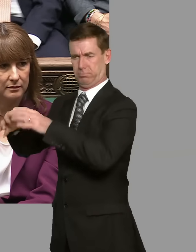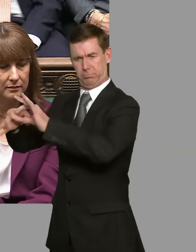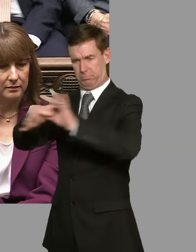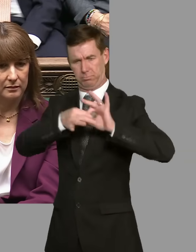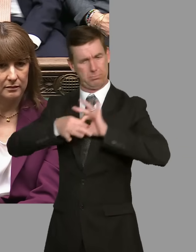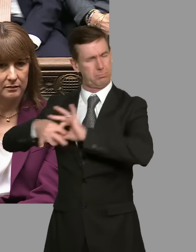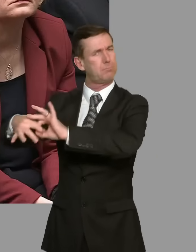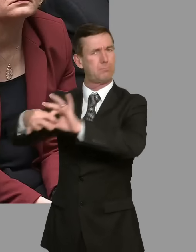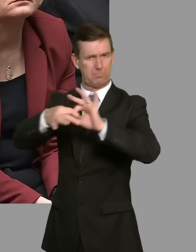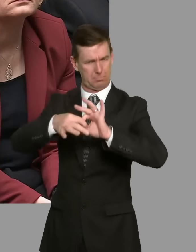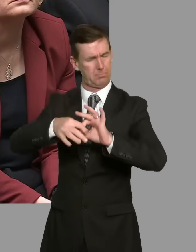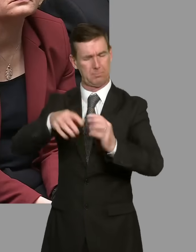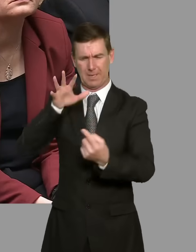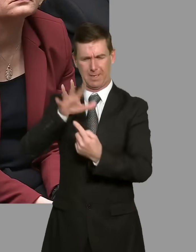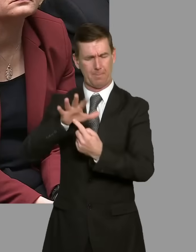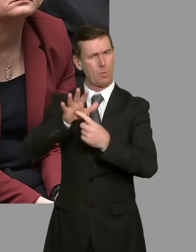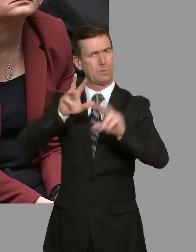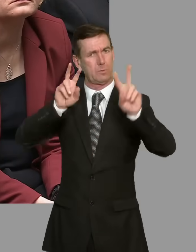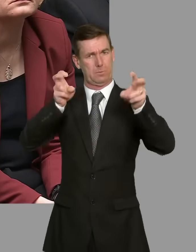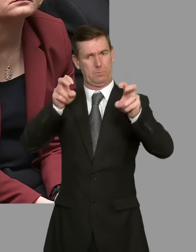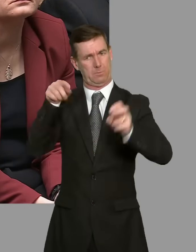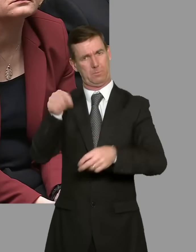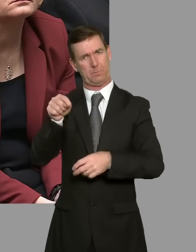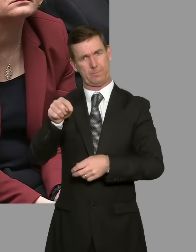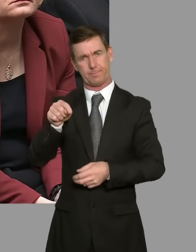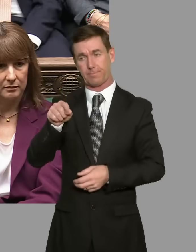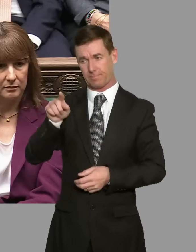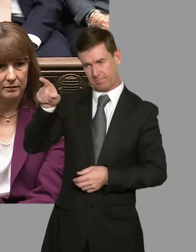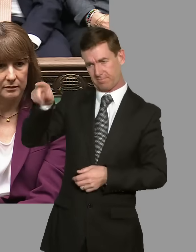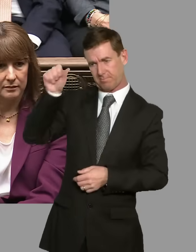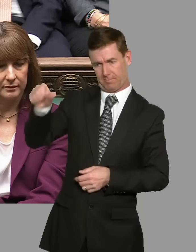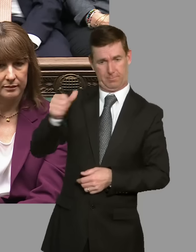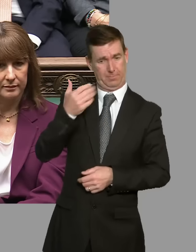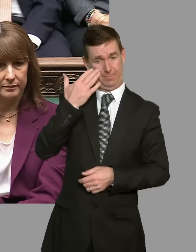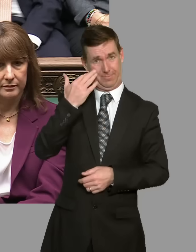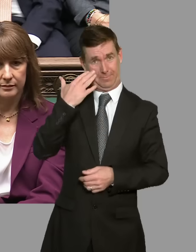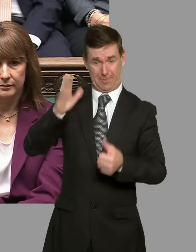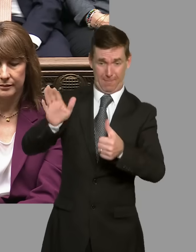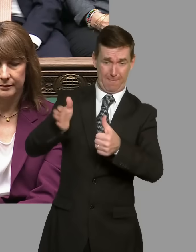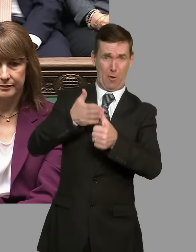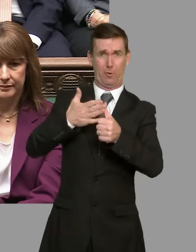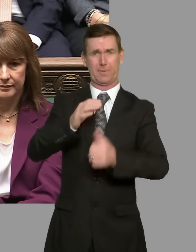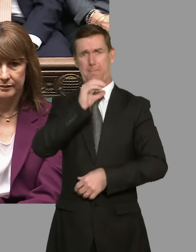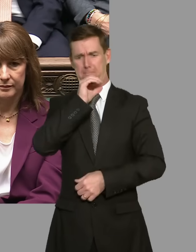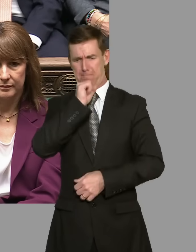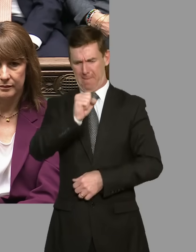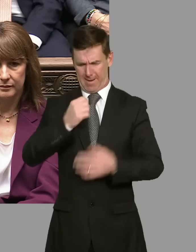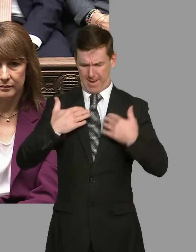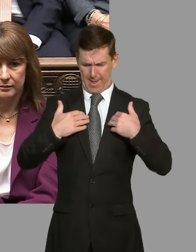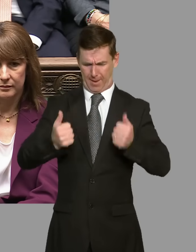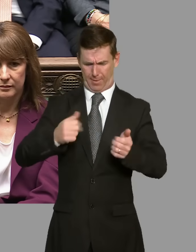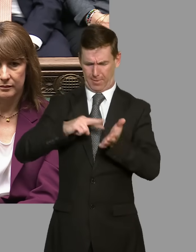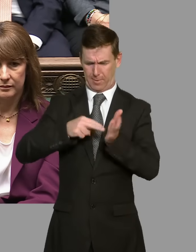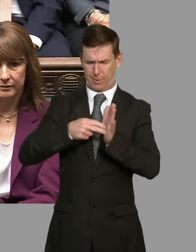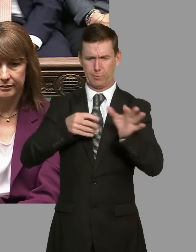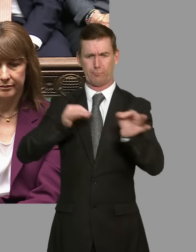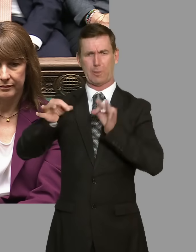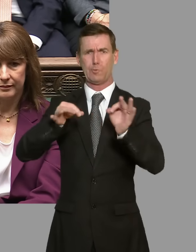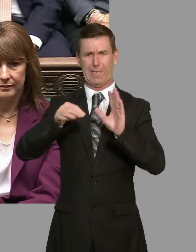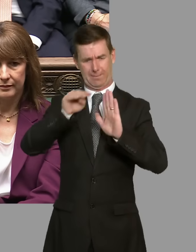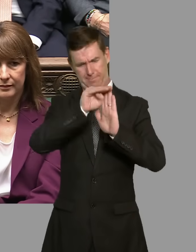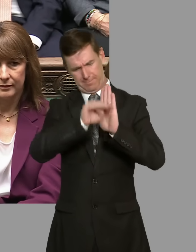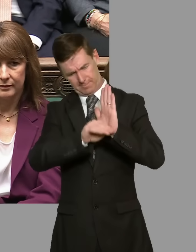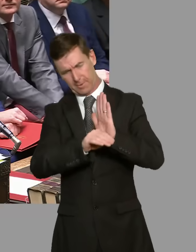she said, launch the first ever men's health strategy, announcing over £3.5 million into supporting suicide prevention